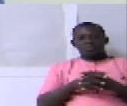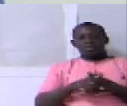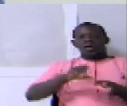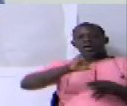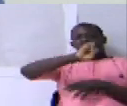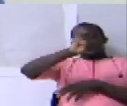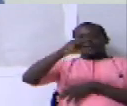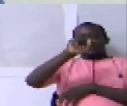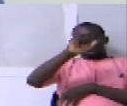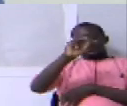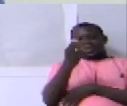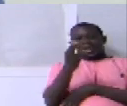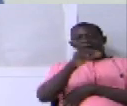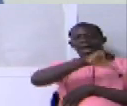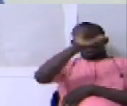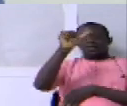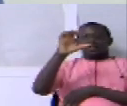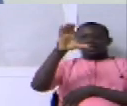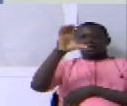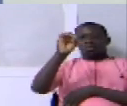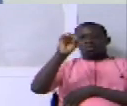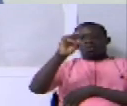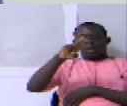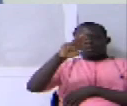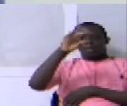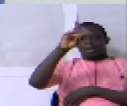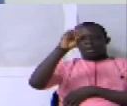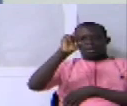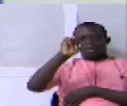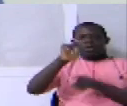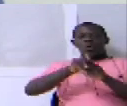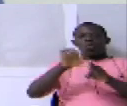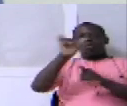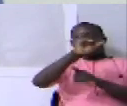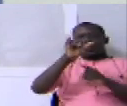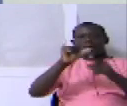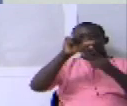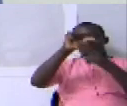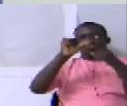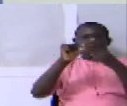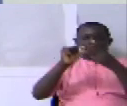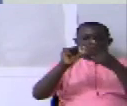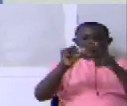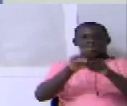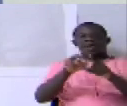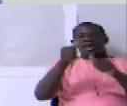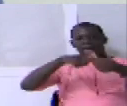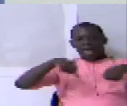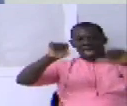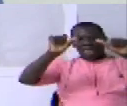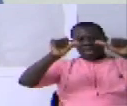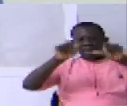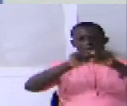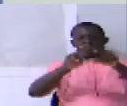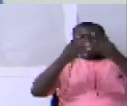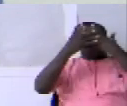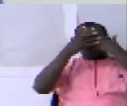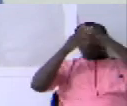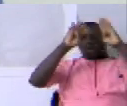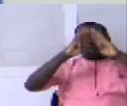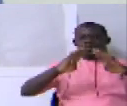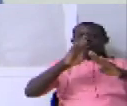Ja and Konde. Kasola fanna which section of the prison? Kasola fanna jumale